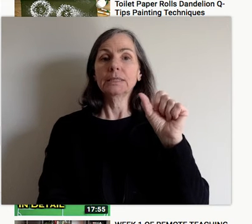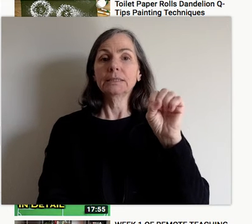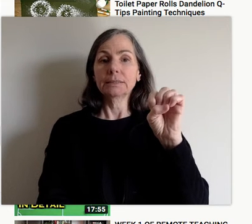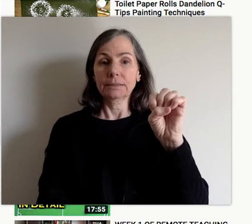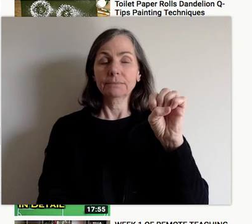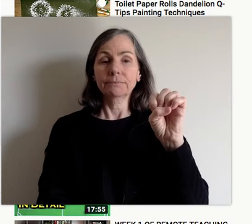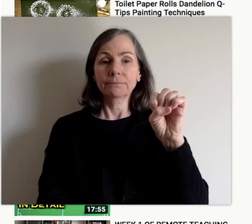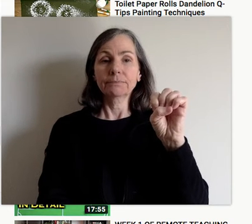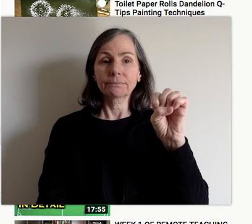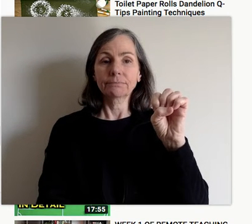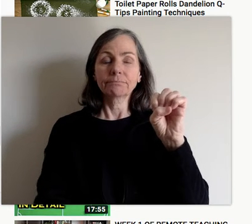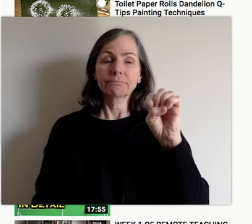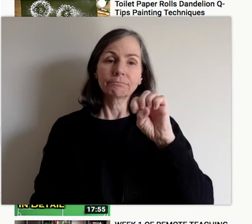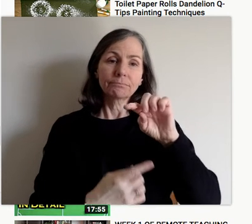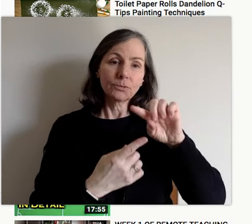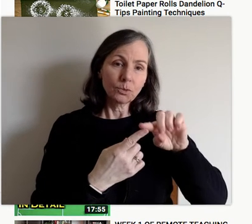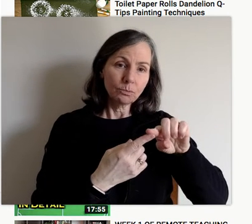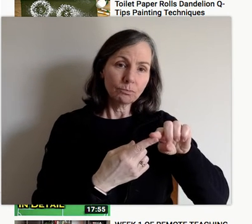back towards the ground.